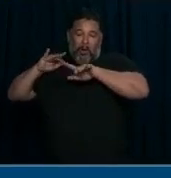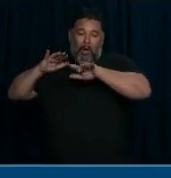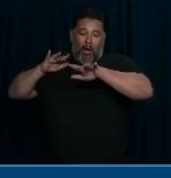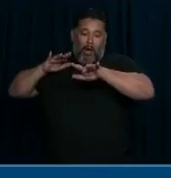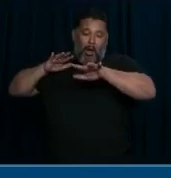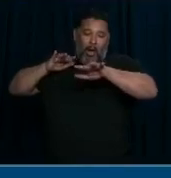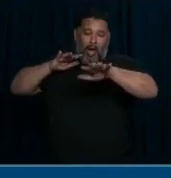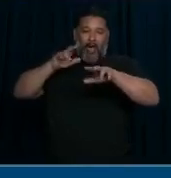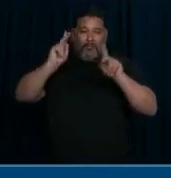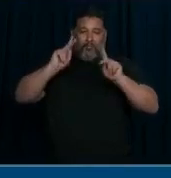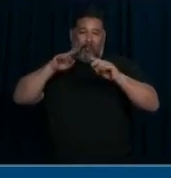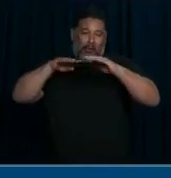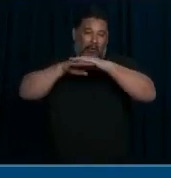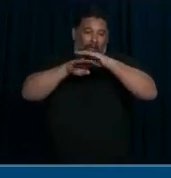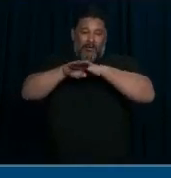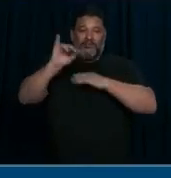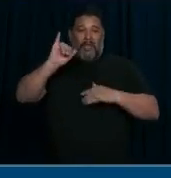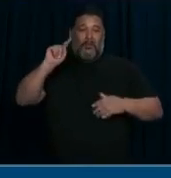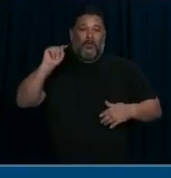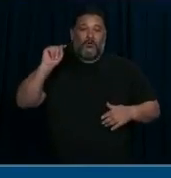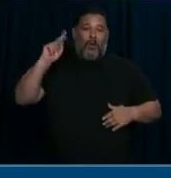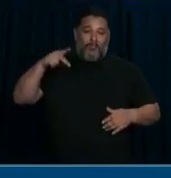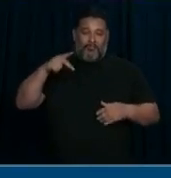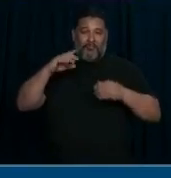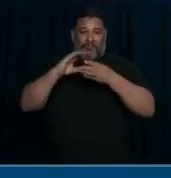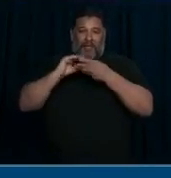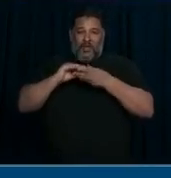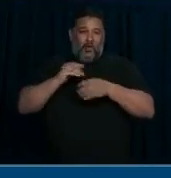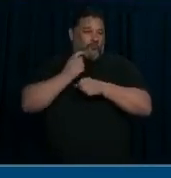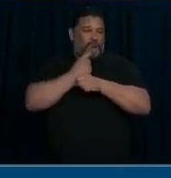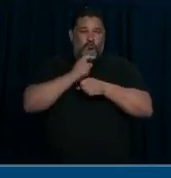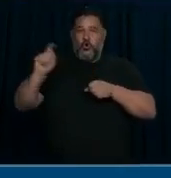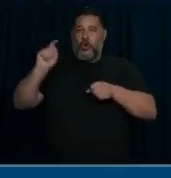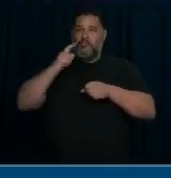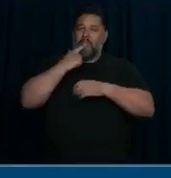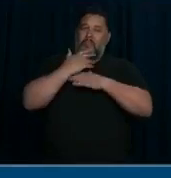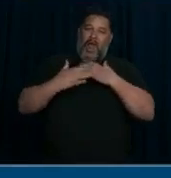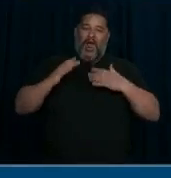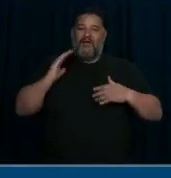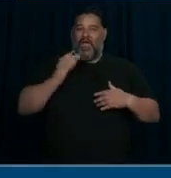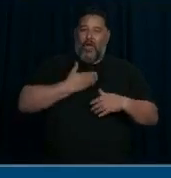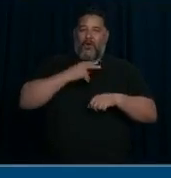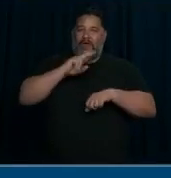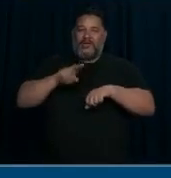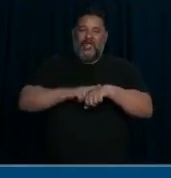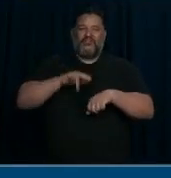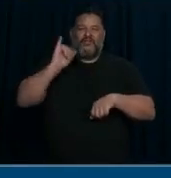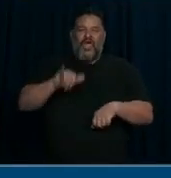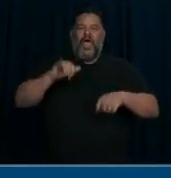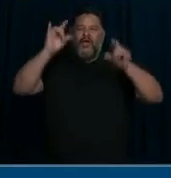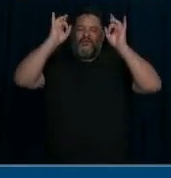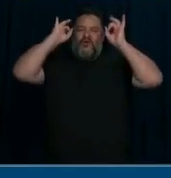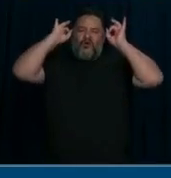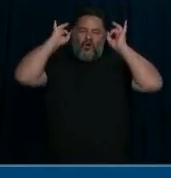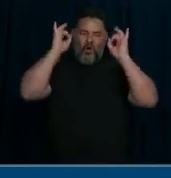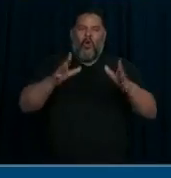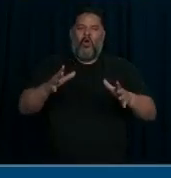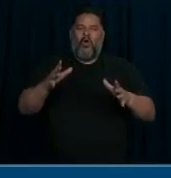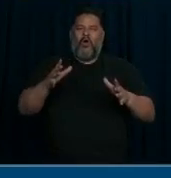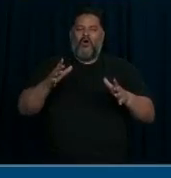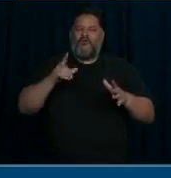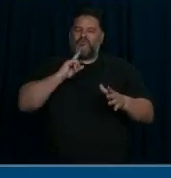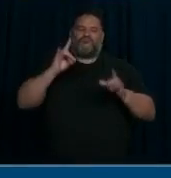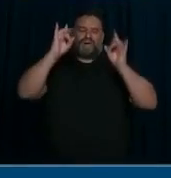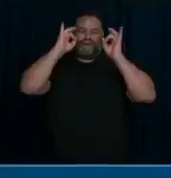as Donald Trump said, right, ruining the blood of our nation. How despicable. How outright despicable.